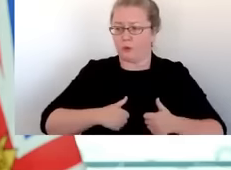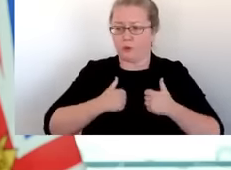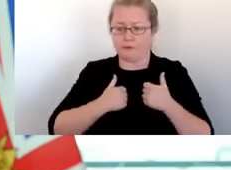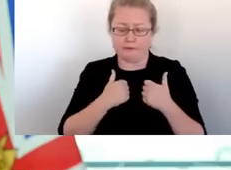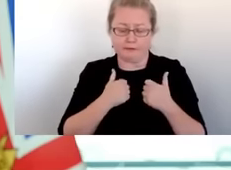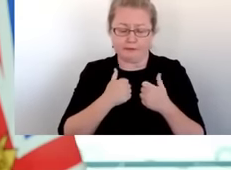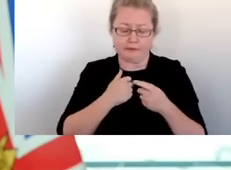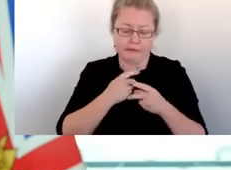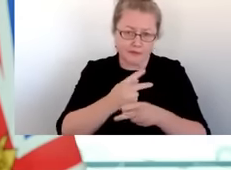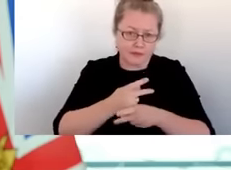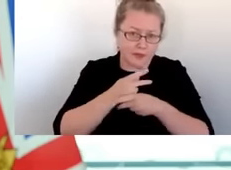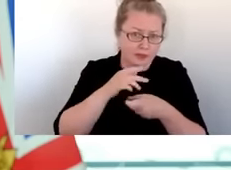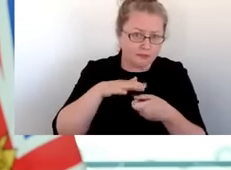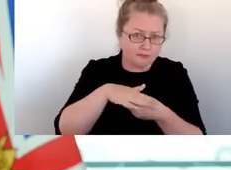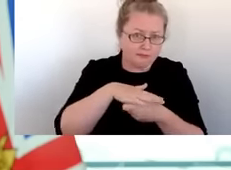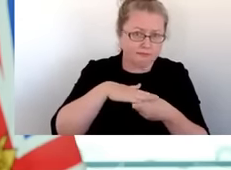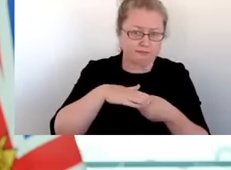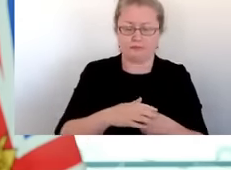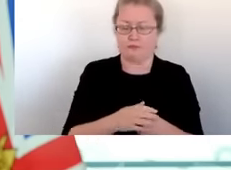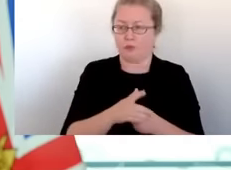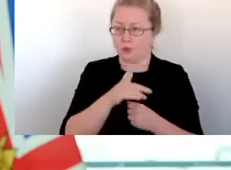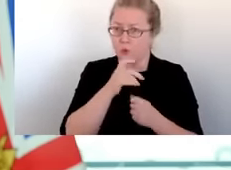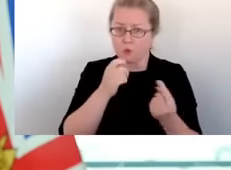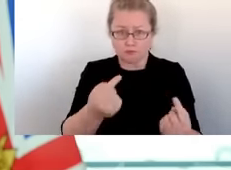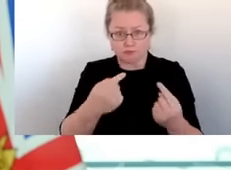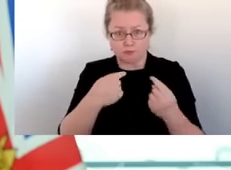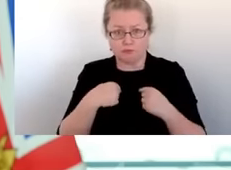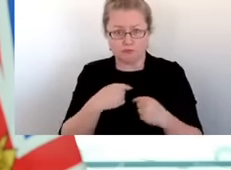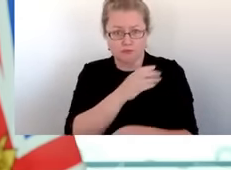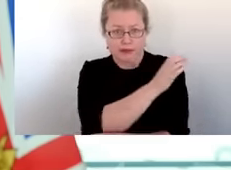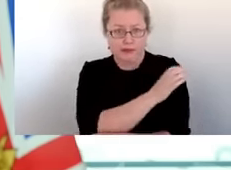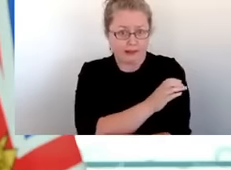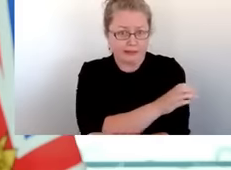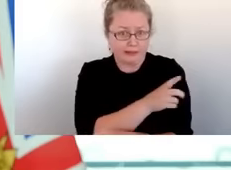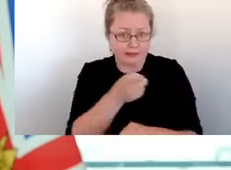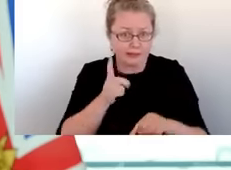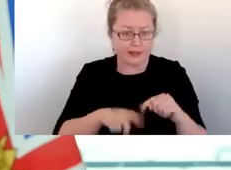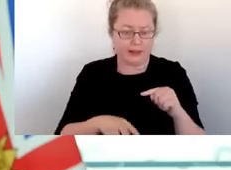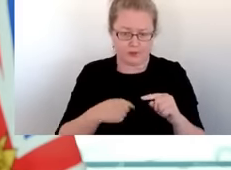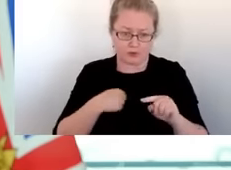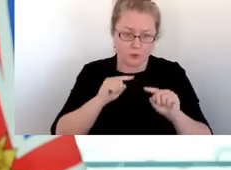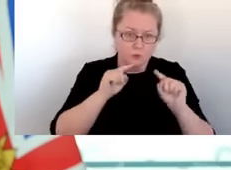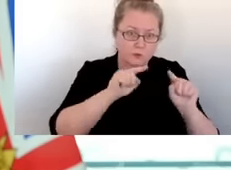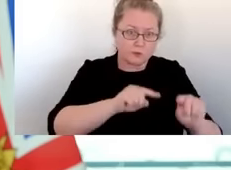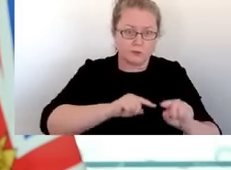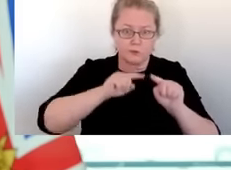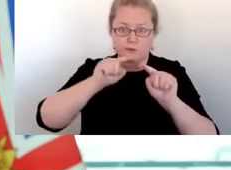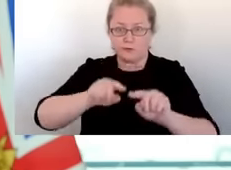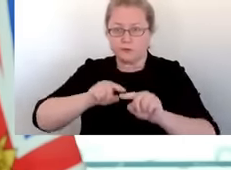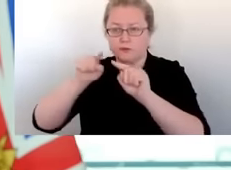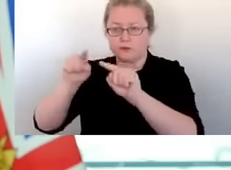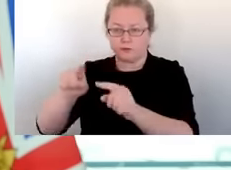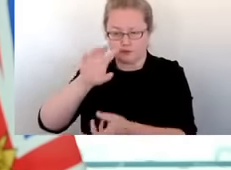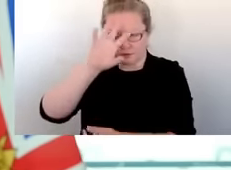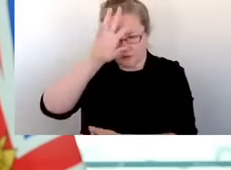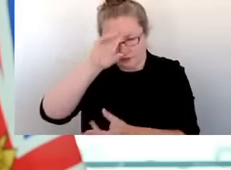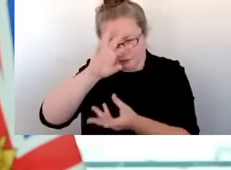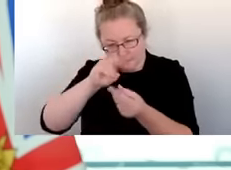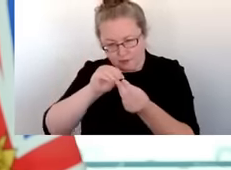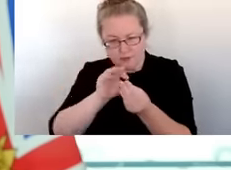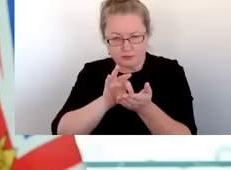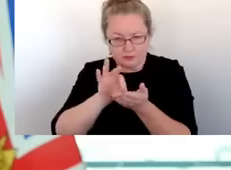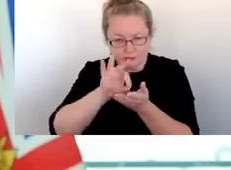homebound people, frail people who are not able to come out to a clinic. So they have a hard job to do in terms of the